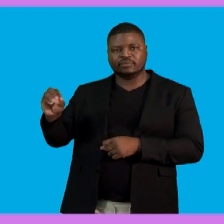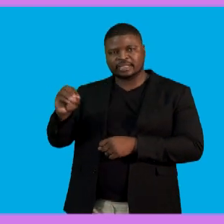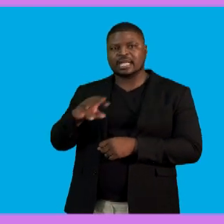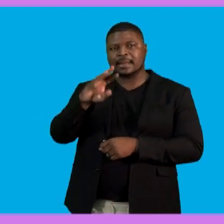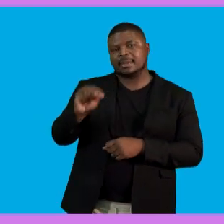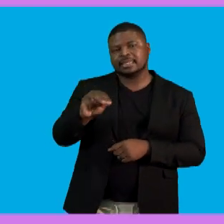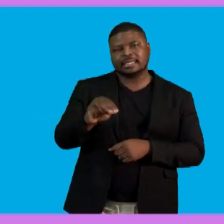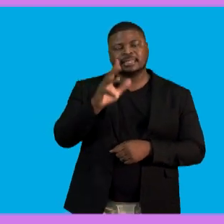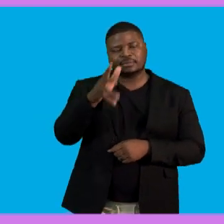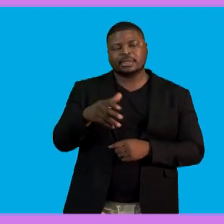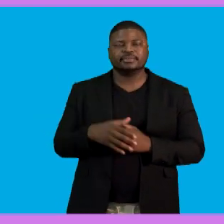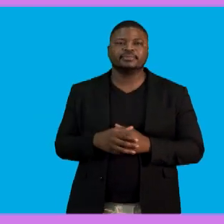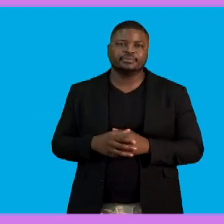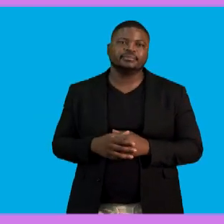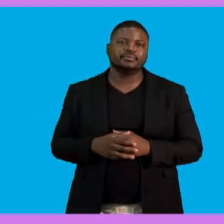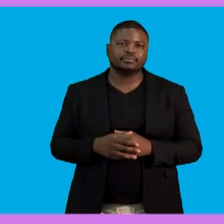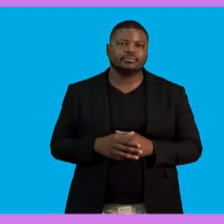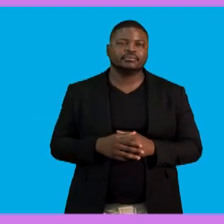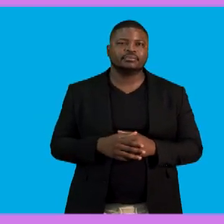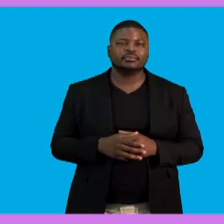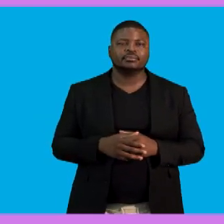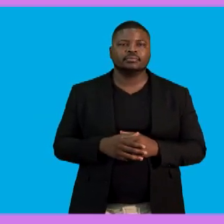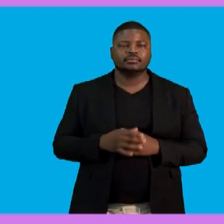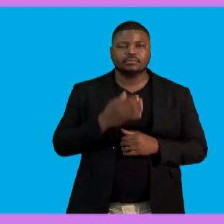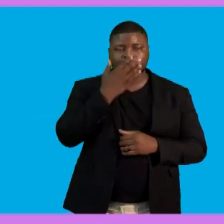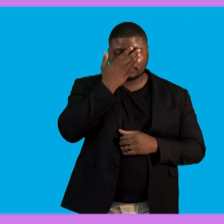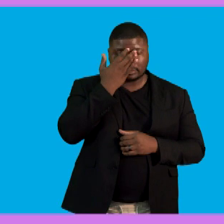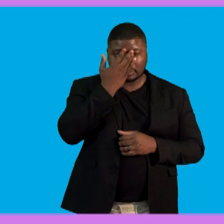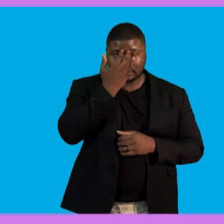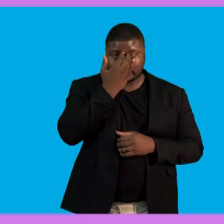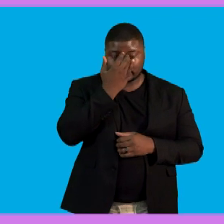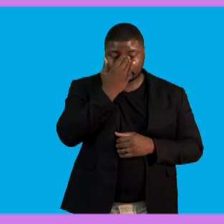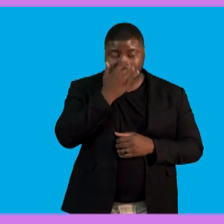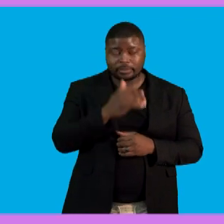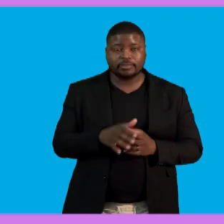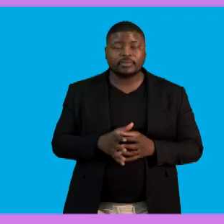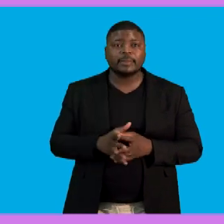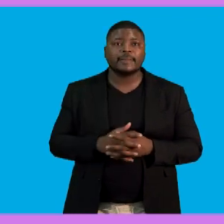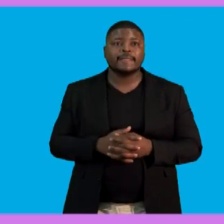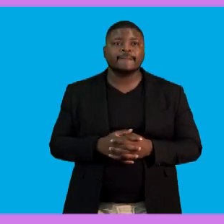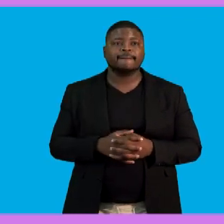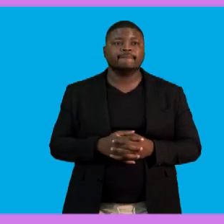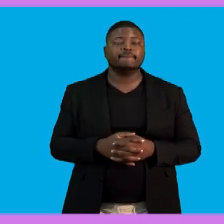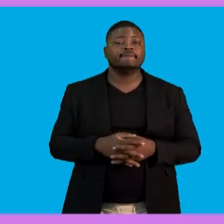12,500 meters. So 12.5 kilometers can be expressed as 12.5 meters.